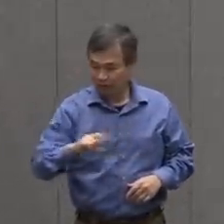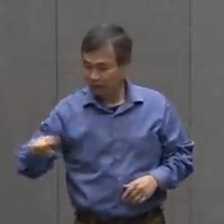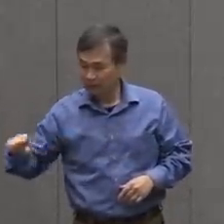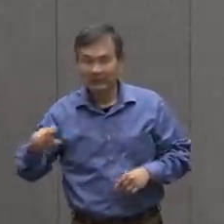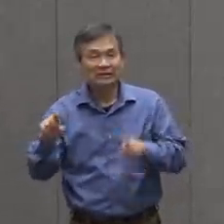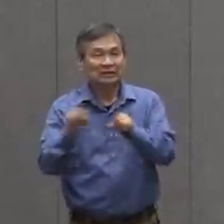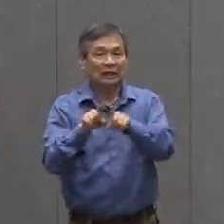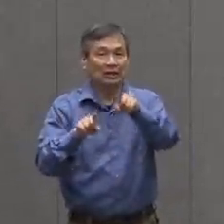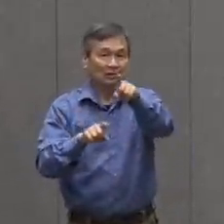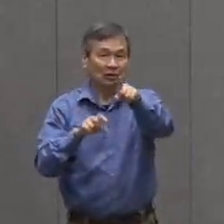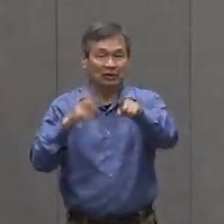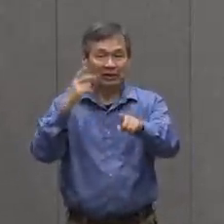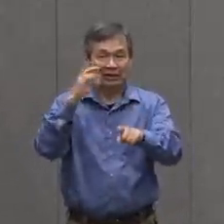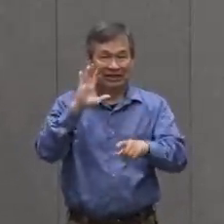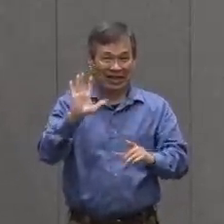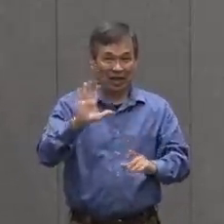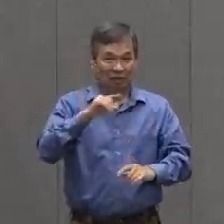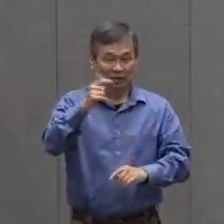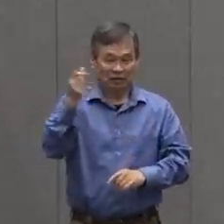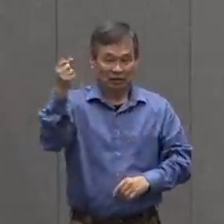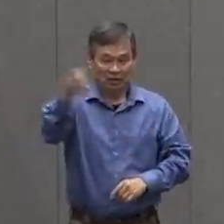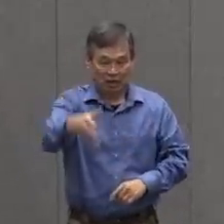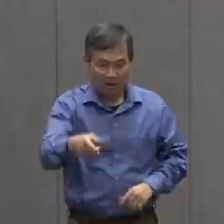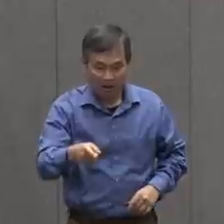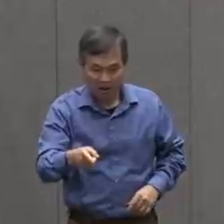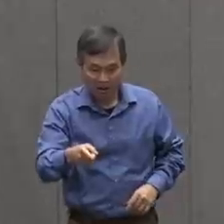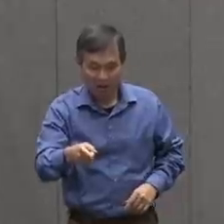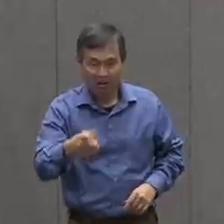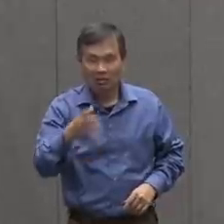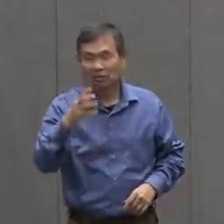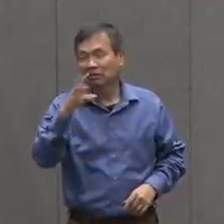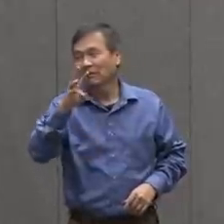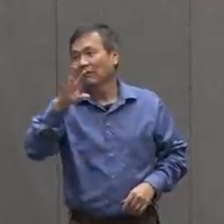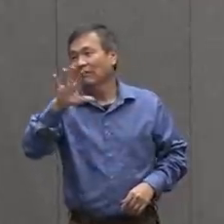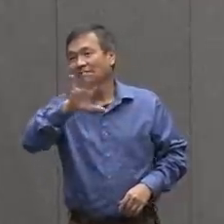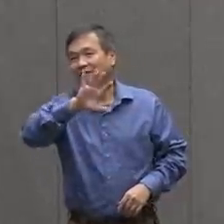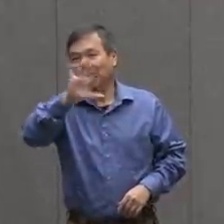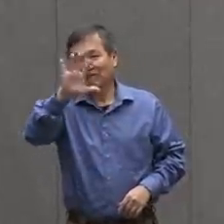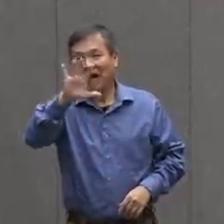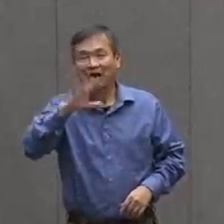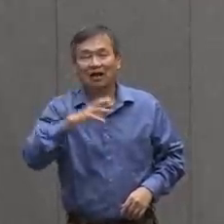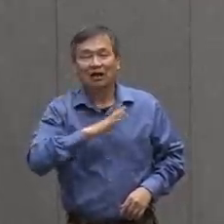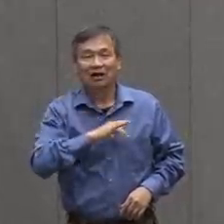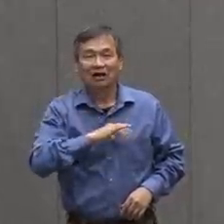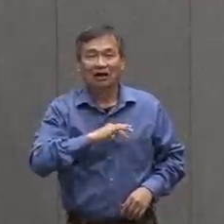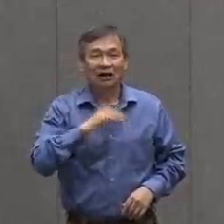Let's see what number you get. 5. Wow, you're so lucky.